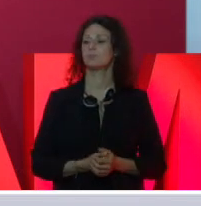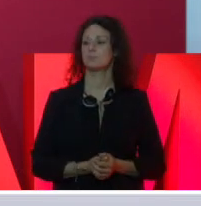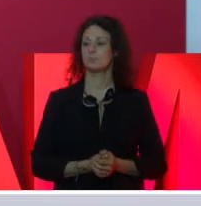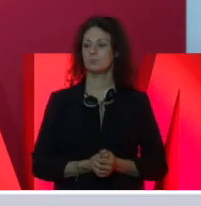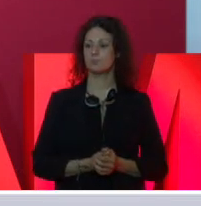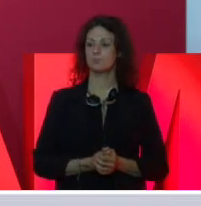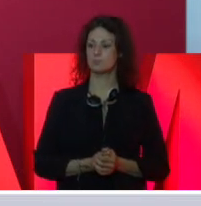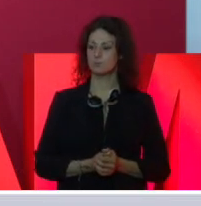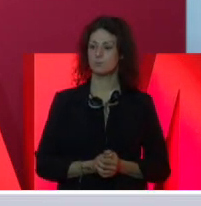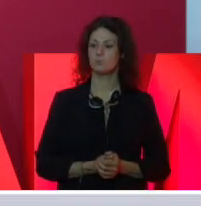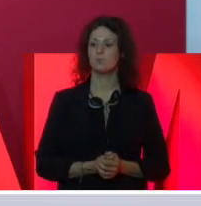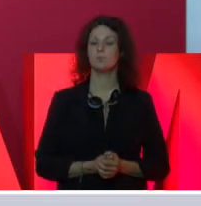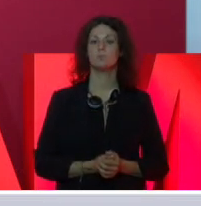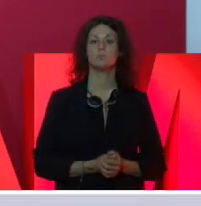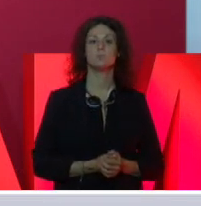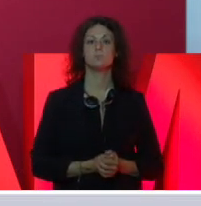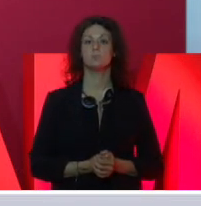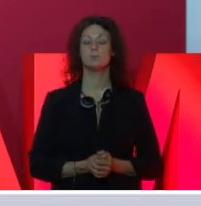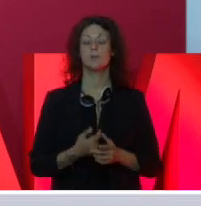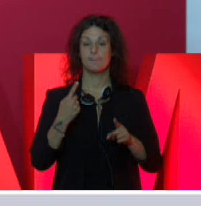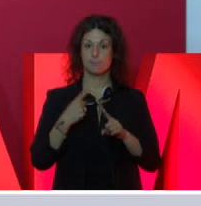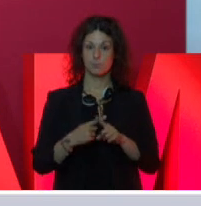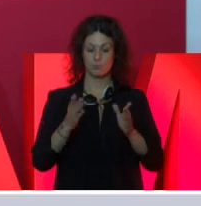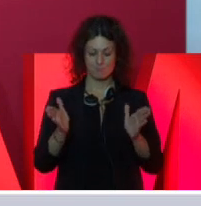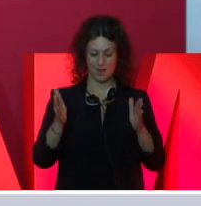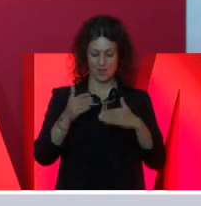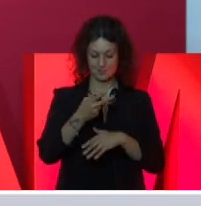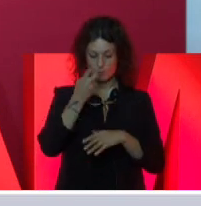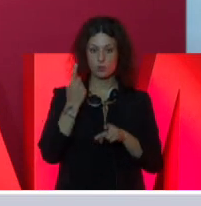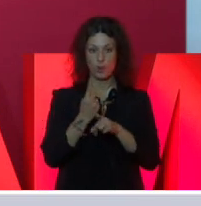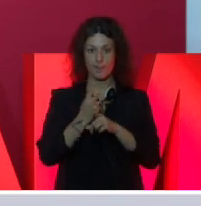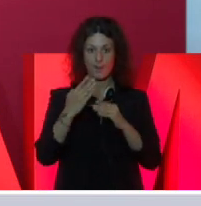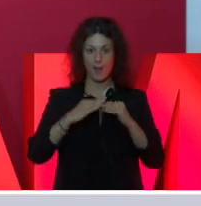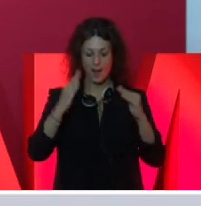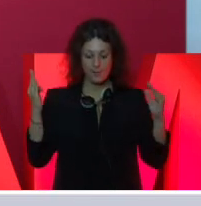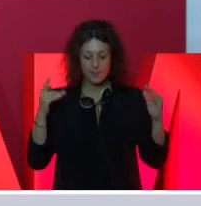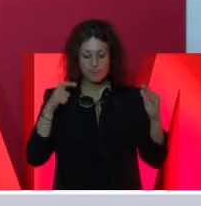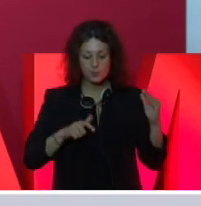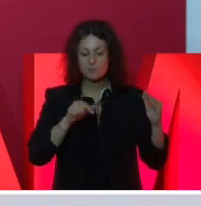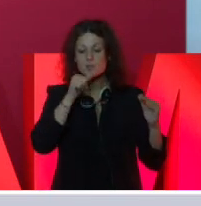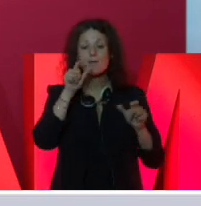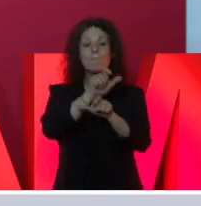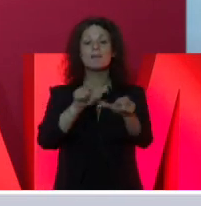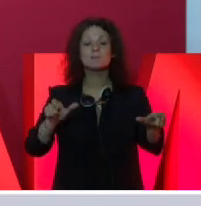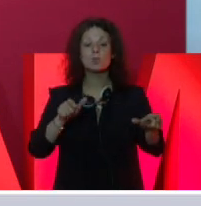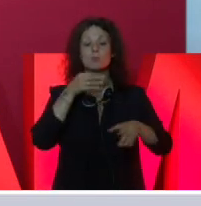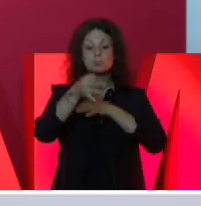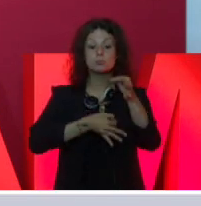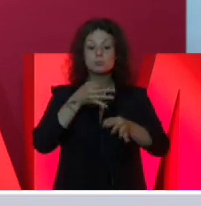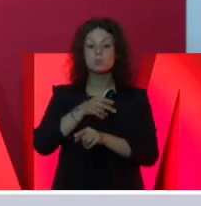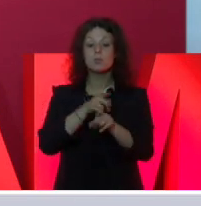to open black boxes because we have to help people make better decisions and to reason on the